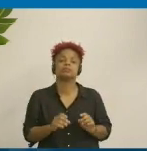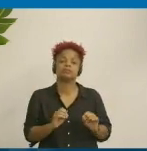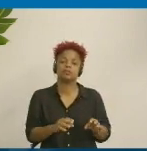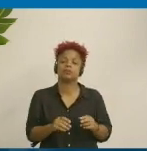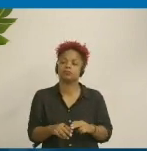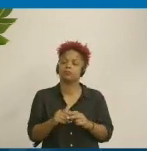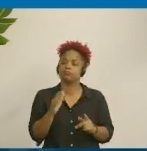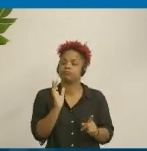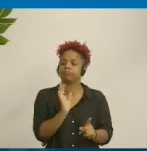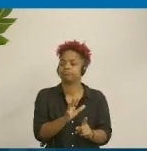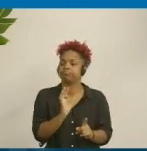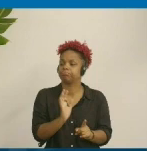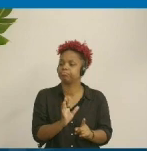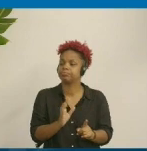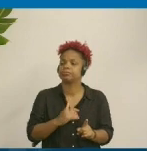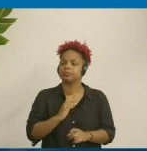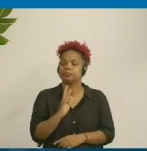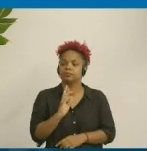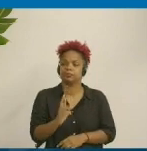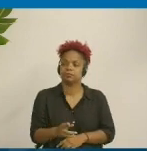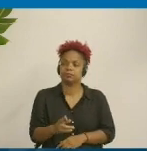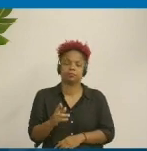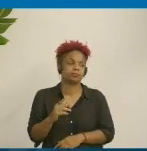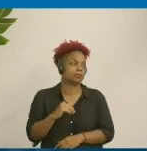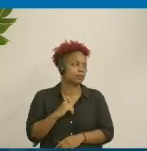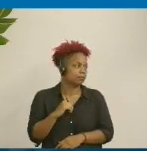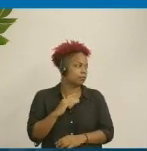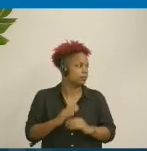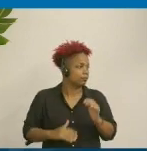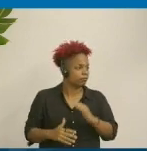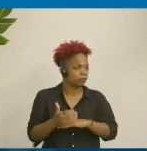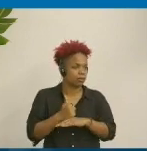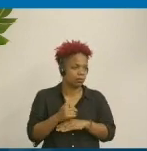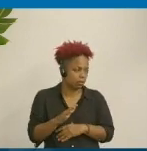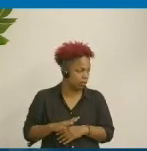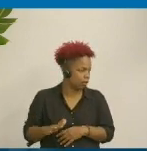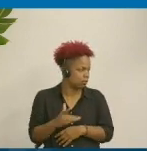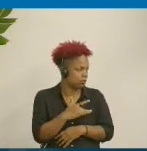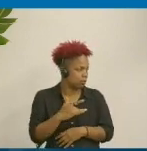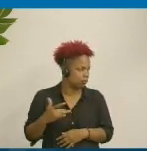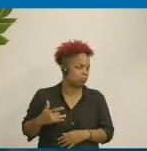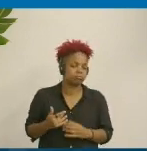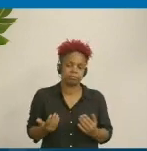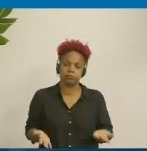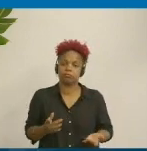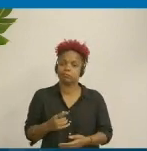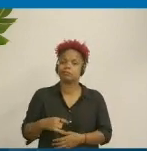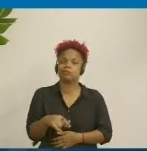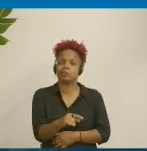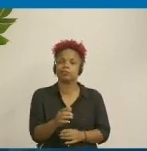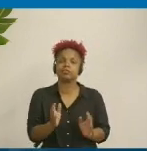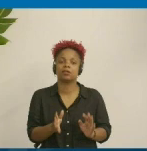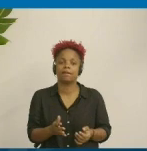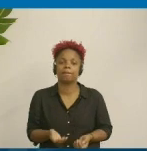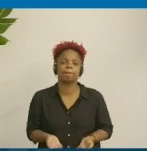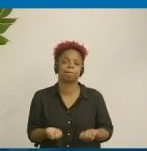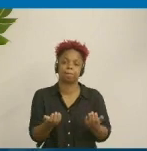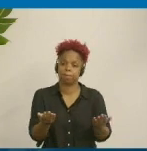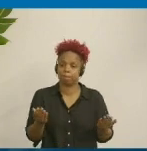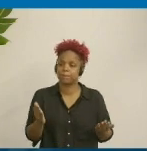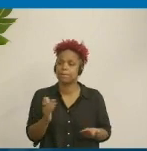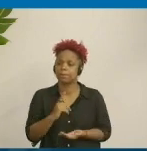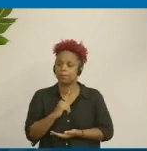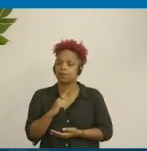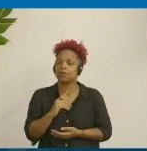So we opened the clinic outside in the streets. We provided information about what COVID is and how